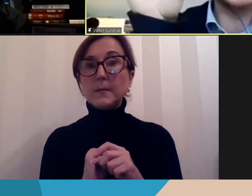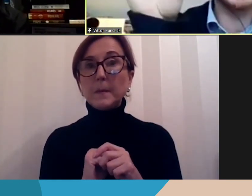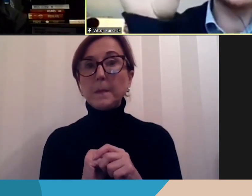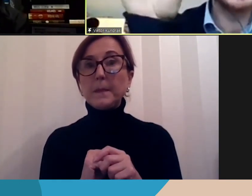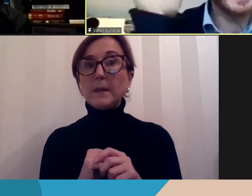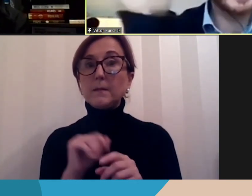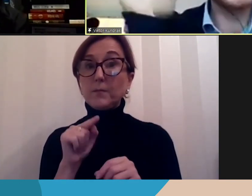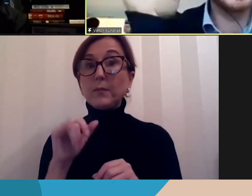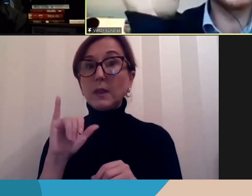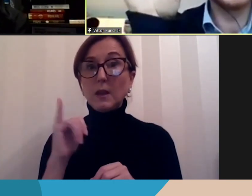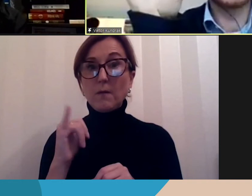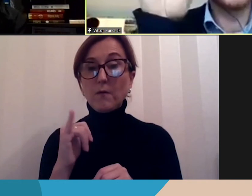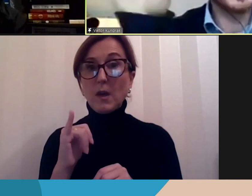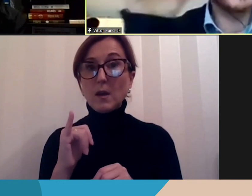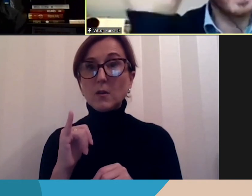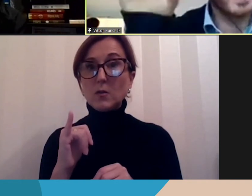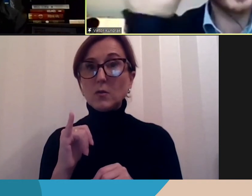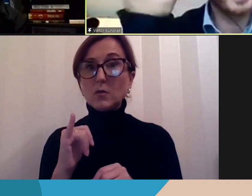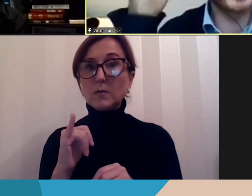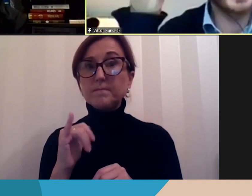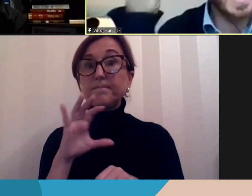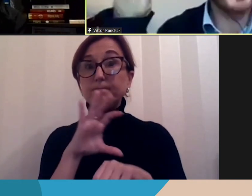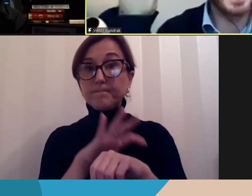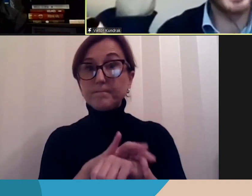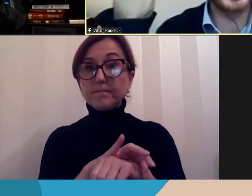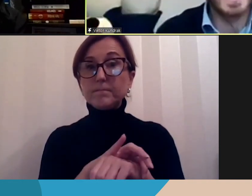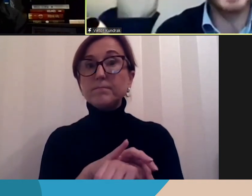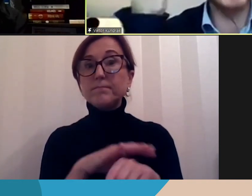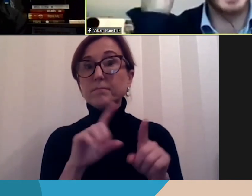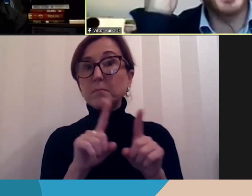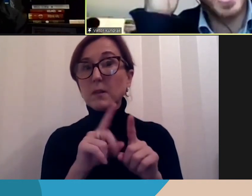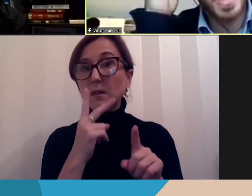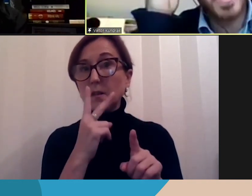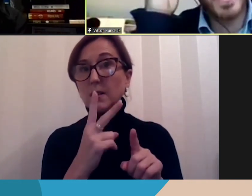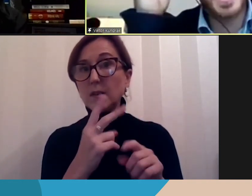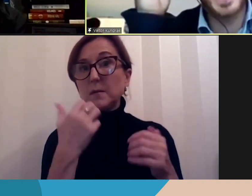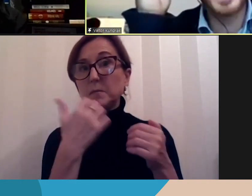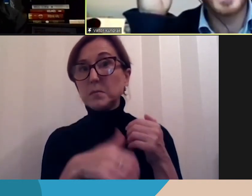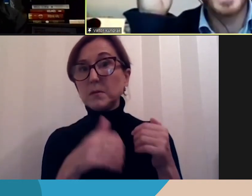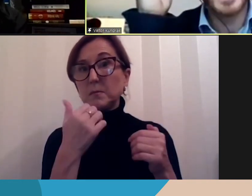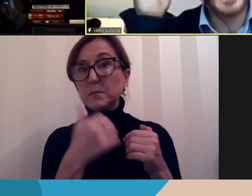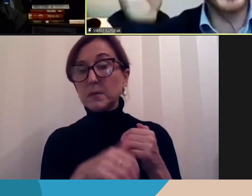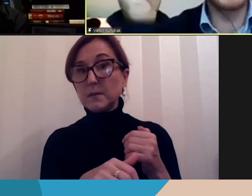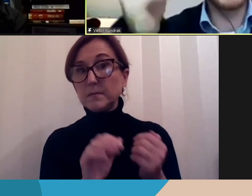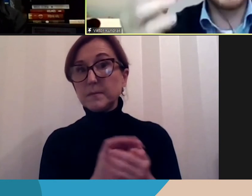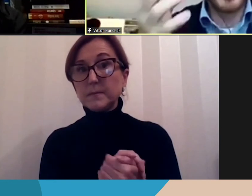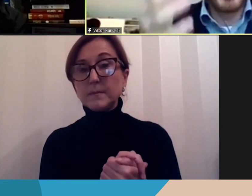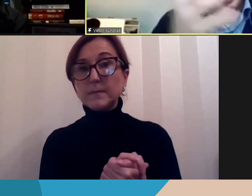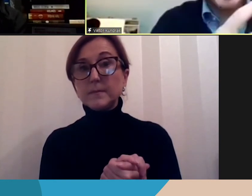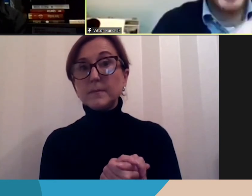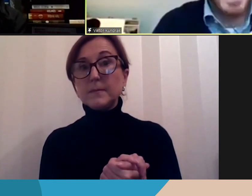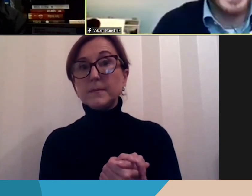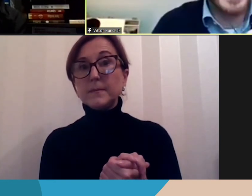Beizaras and Levickas case, incitement to hatred, or sort of a hate speech, classical hate speech provision.